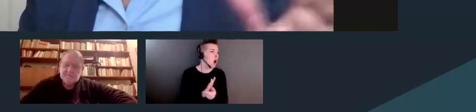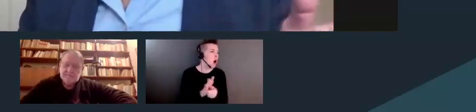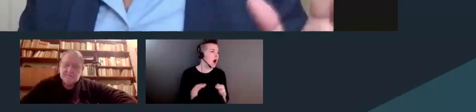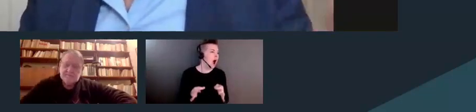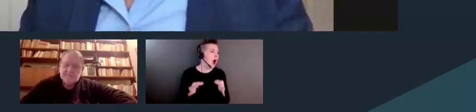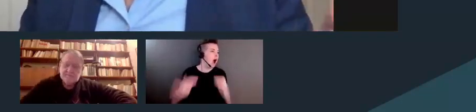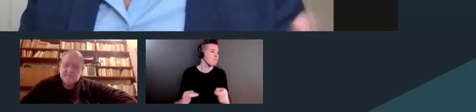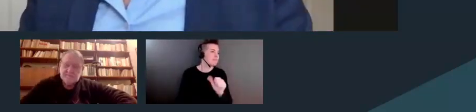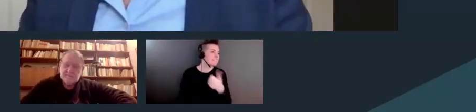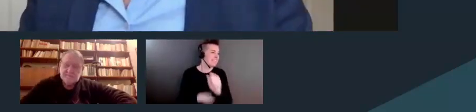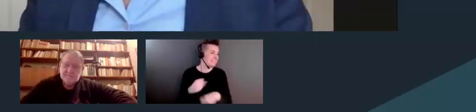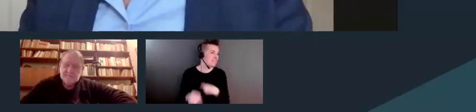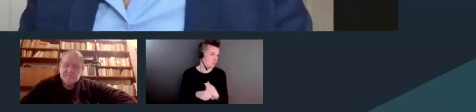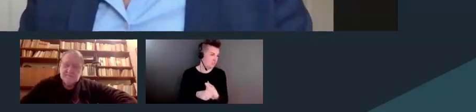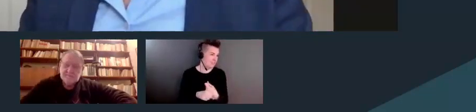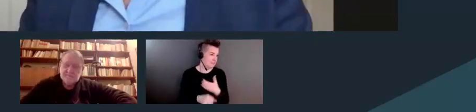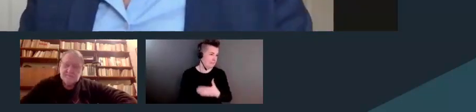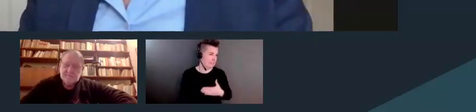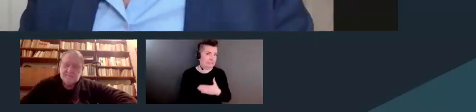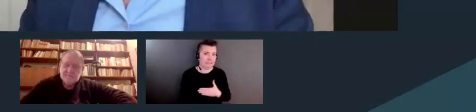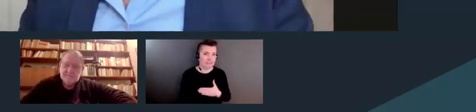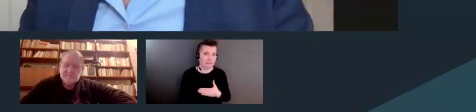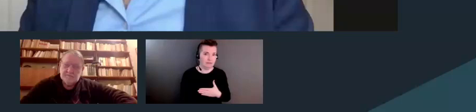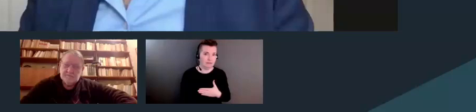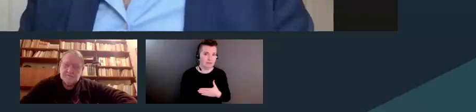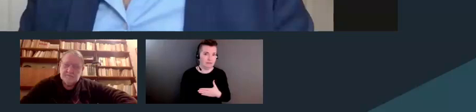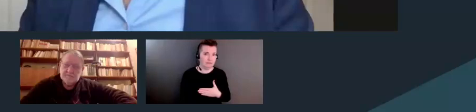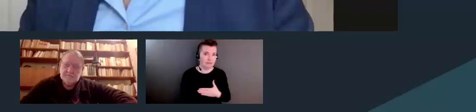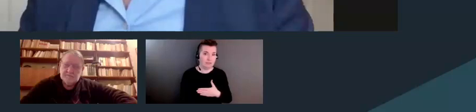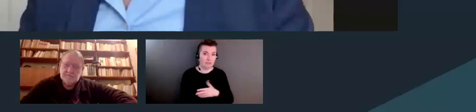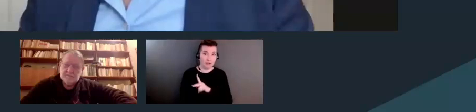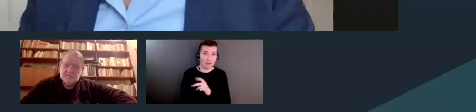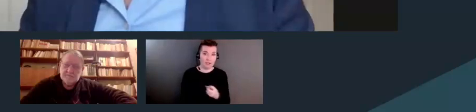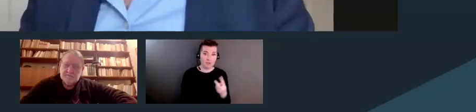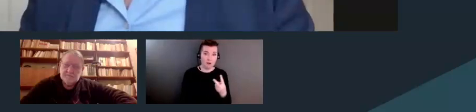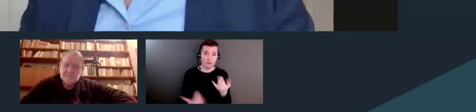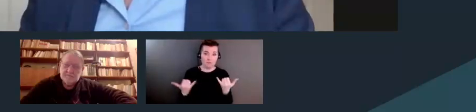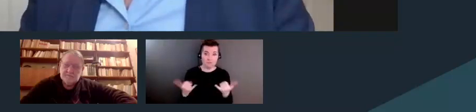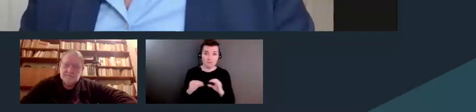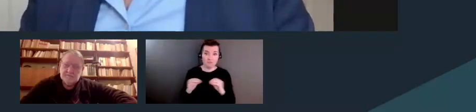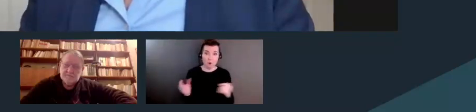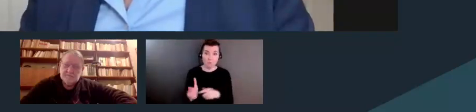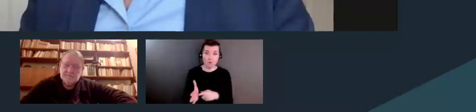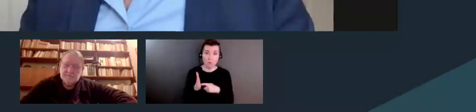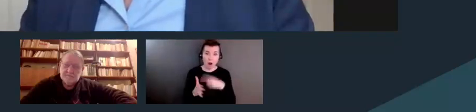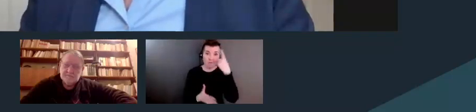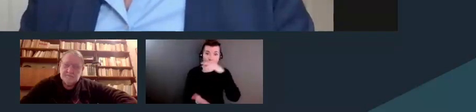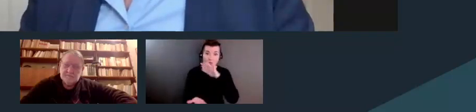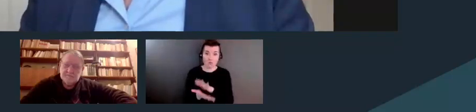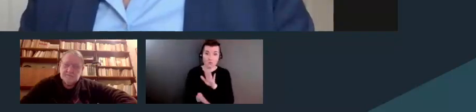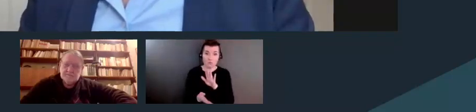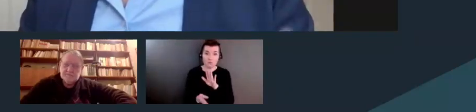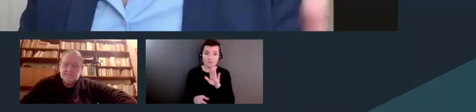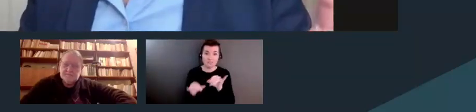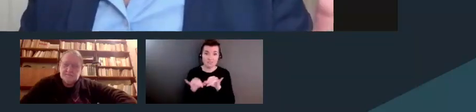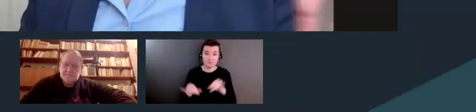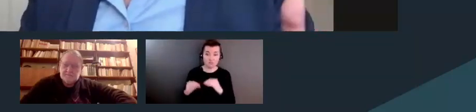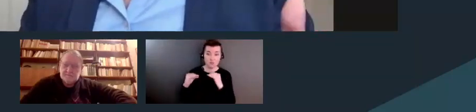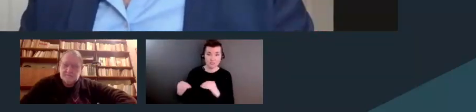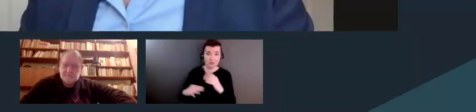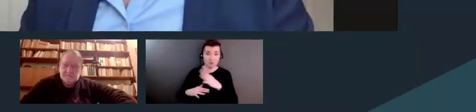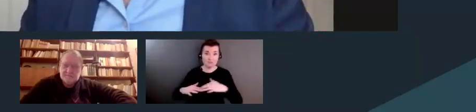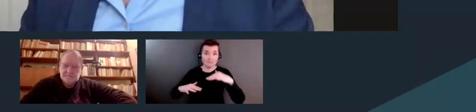no plan ever to meet the K-12 Inuit requirement for the school system. And so, as Ian